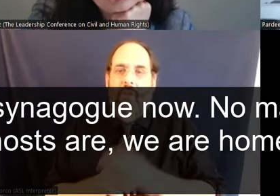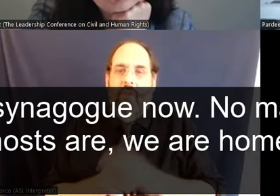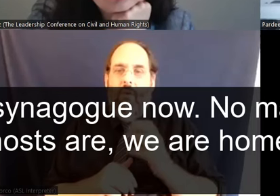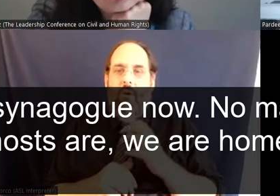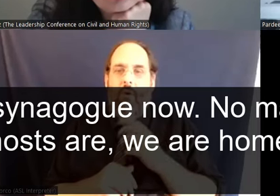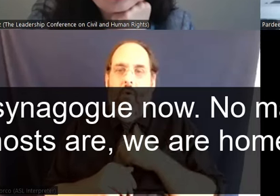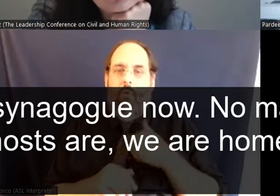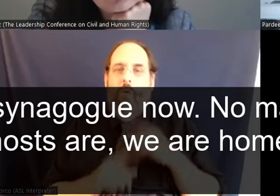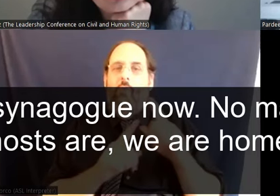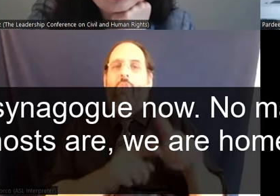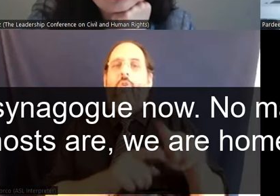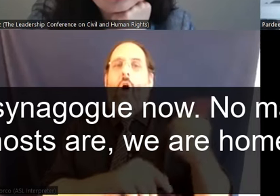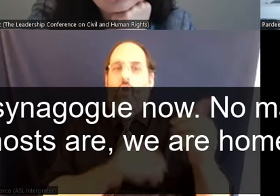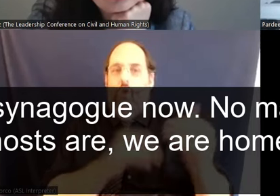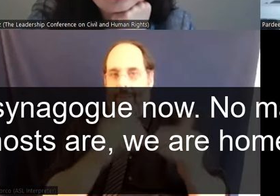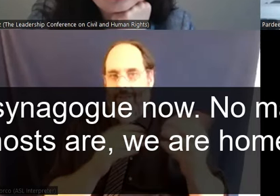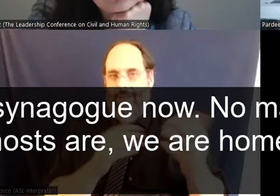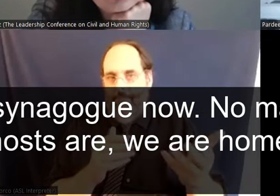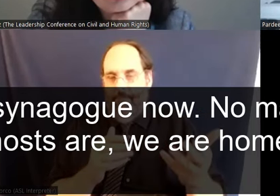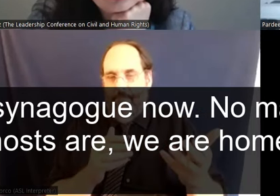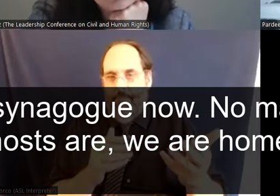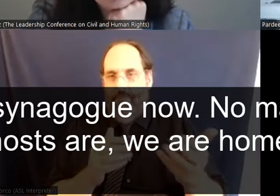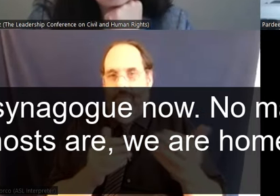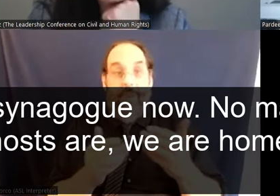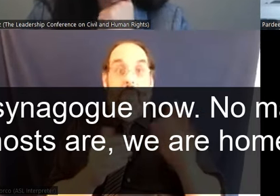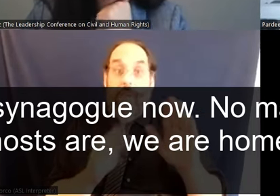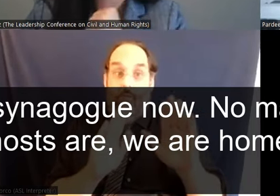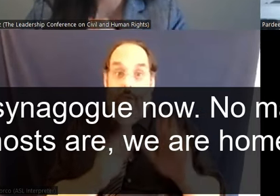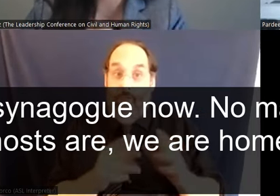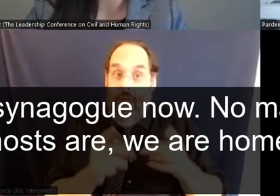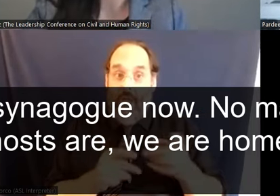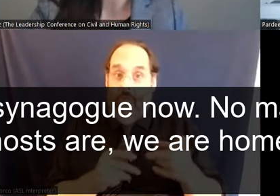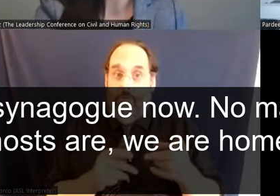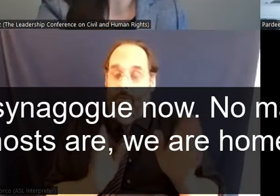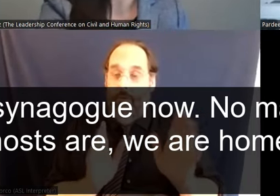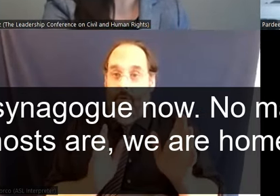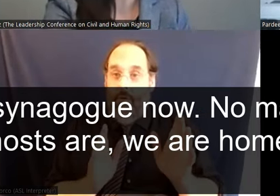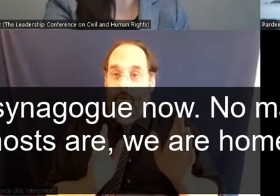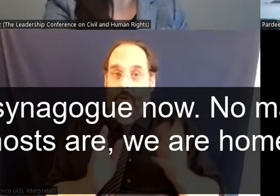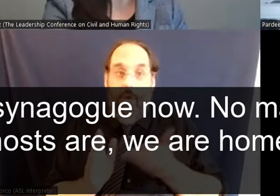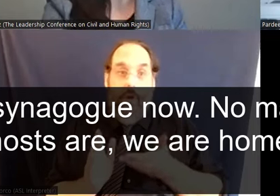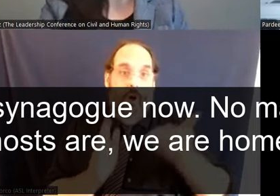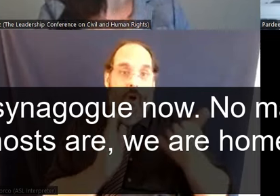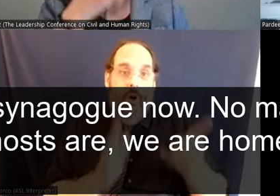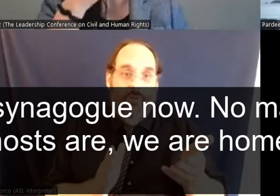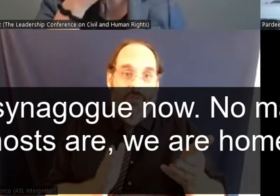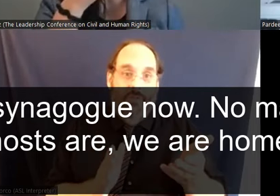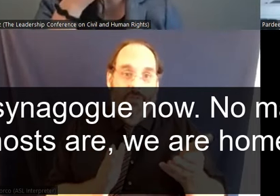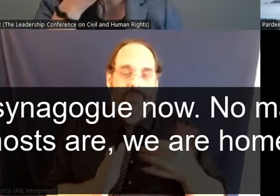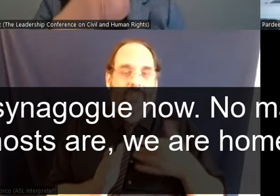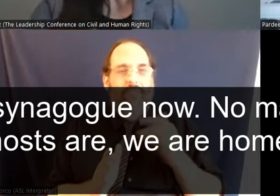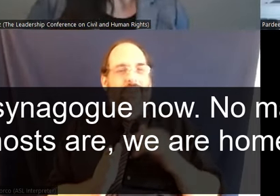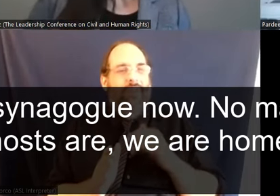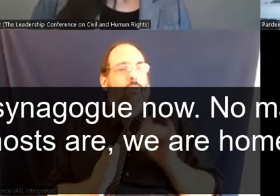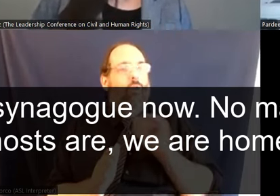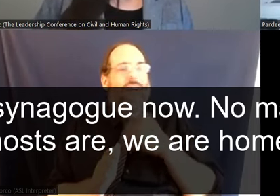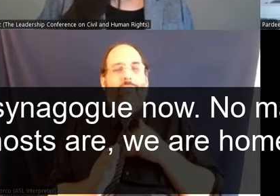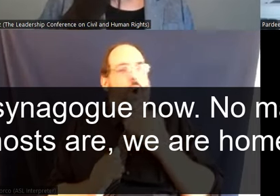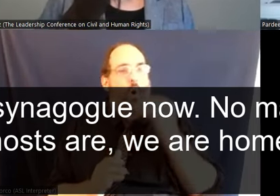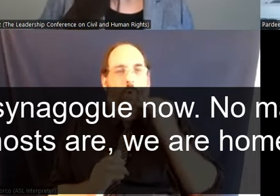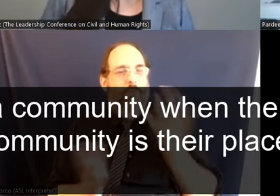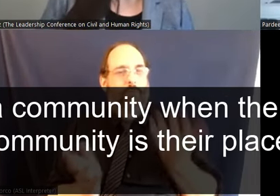in another synagogue. No matter how wonderful hosts are, we're homeless.